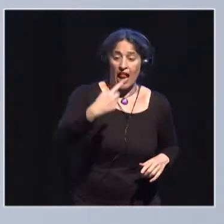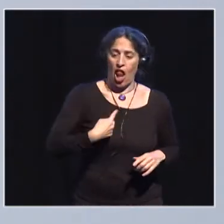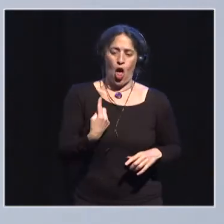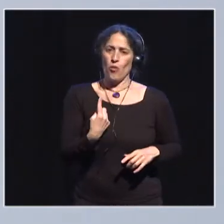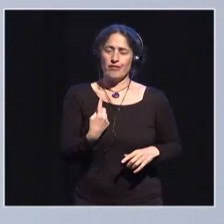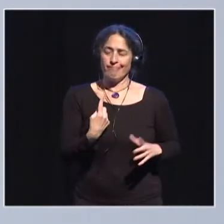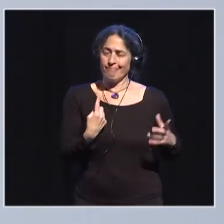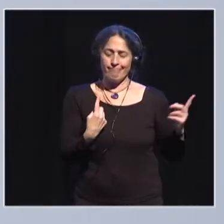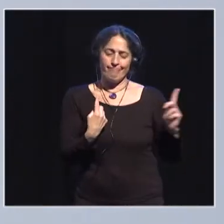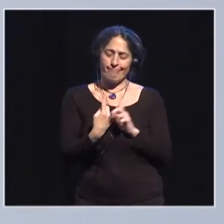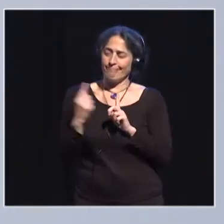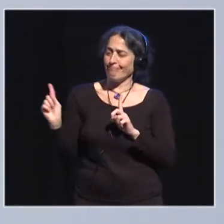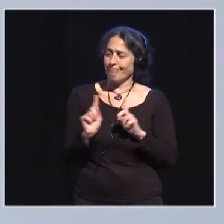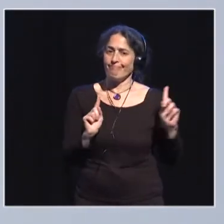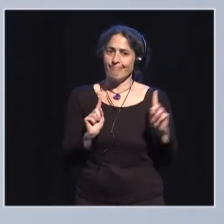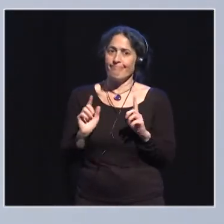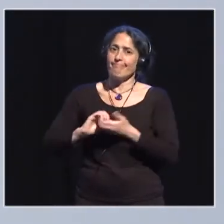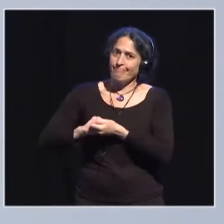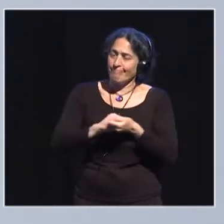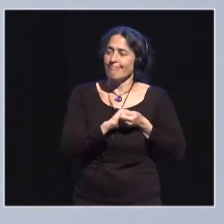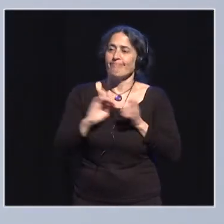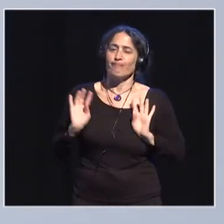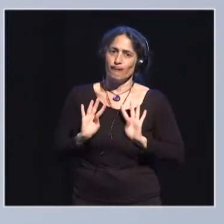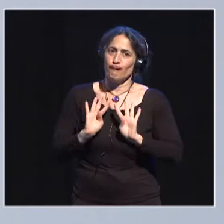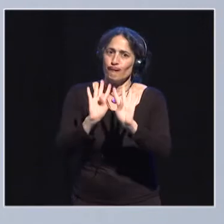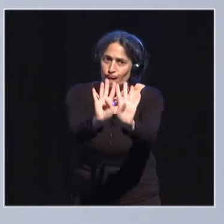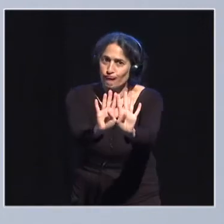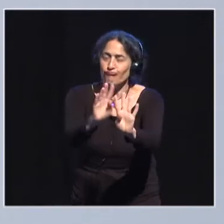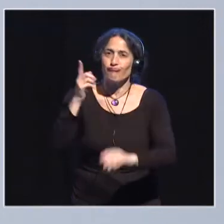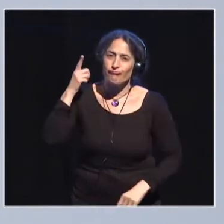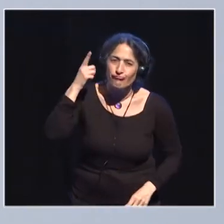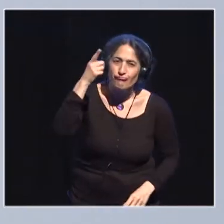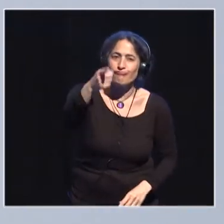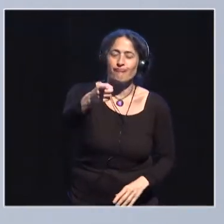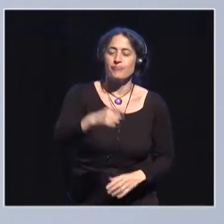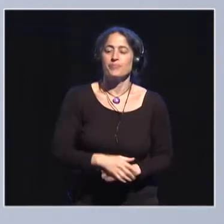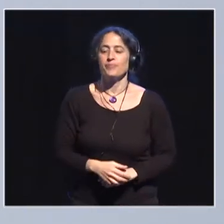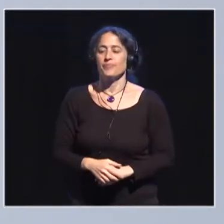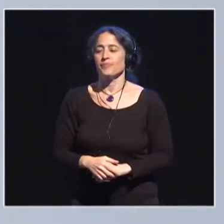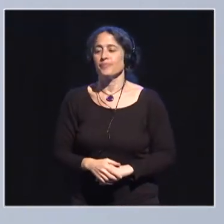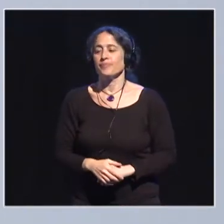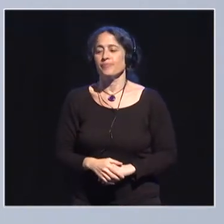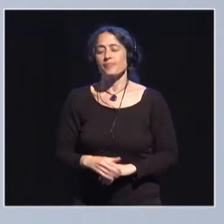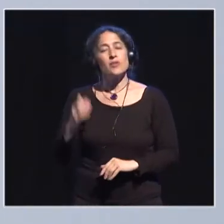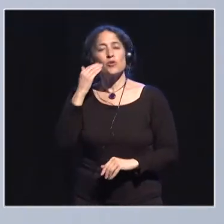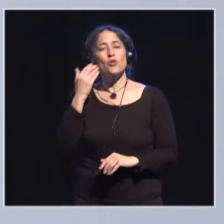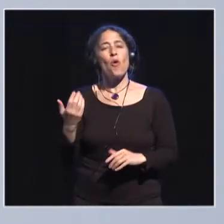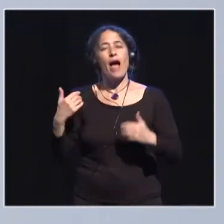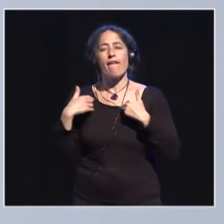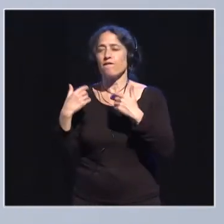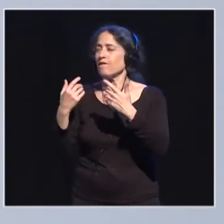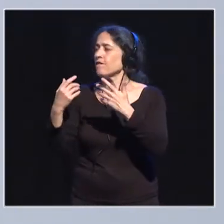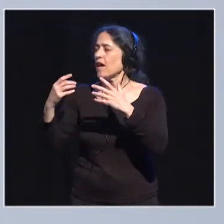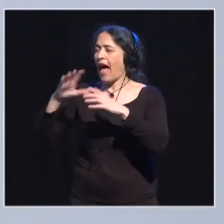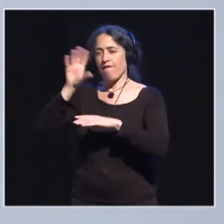and iHub, those are 2 Kenyan innovations that have been lauded the world over, and we all know about them, about mobile money